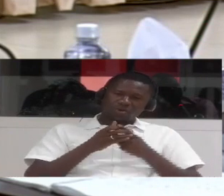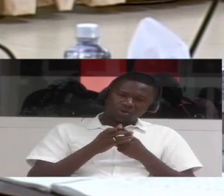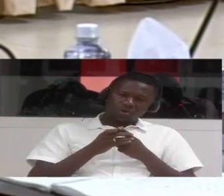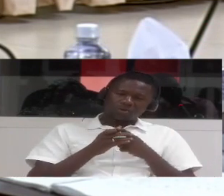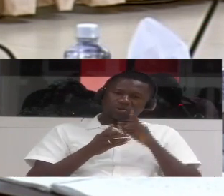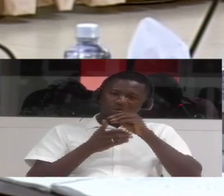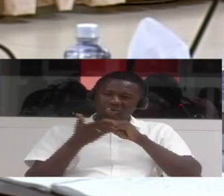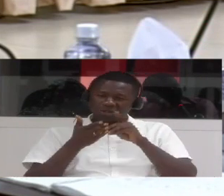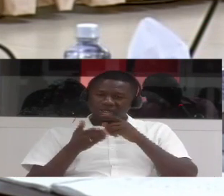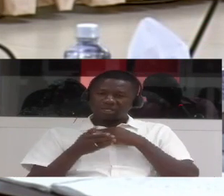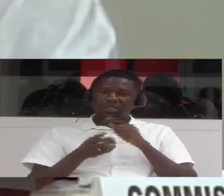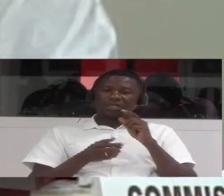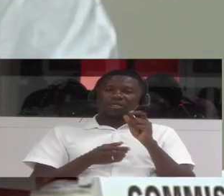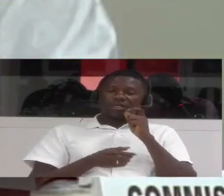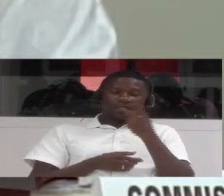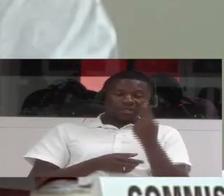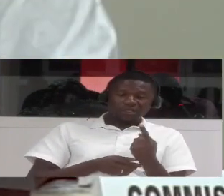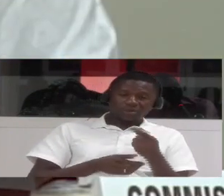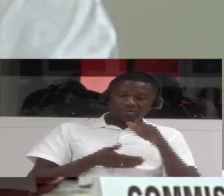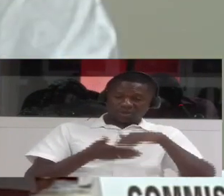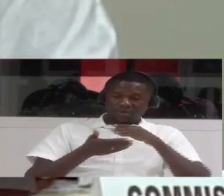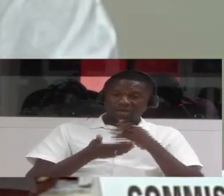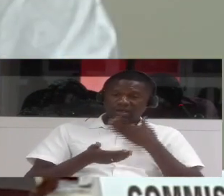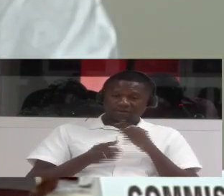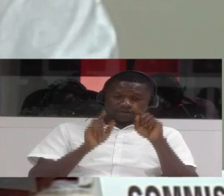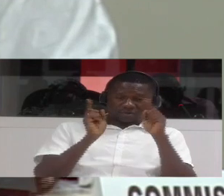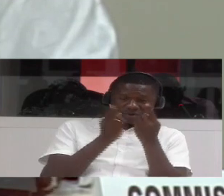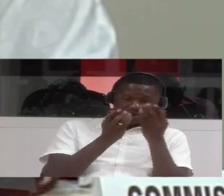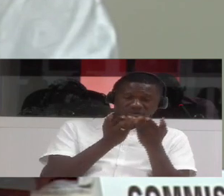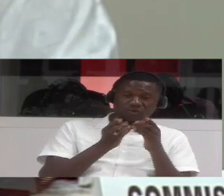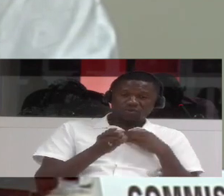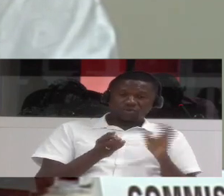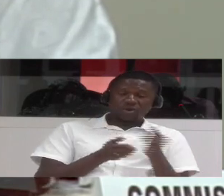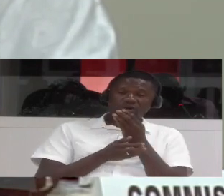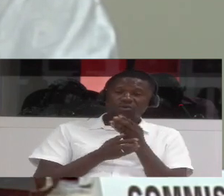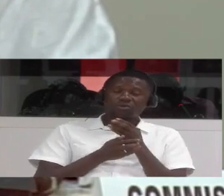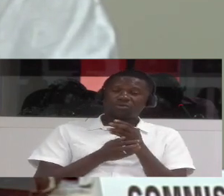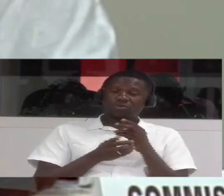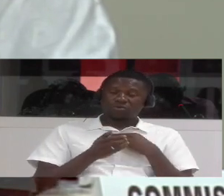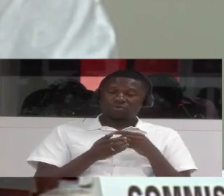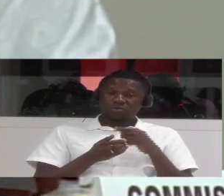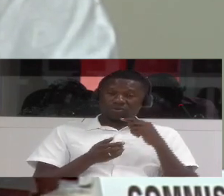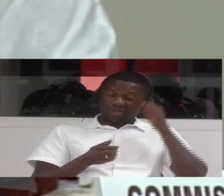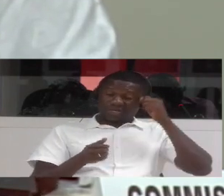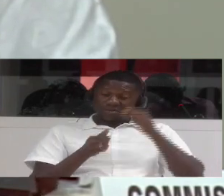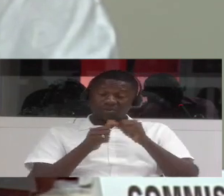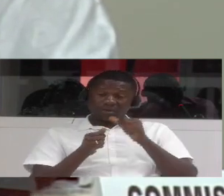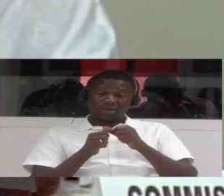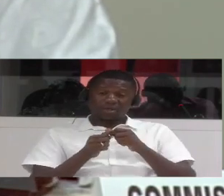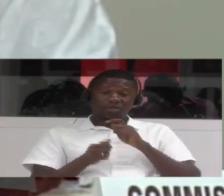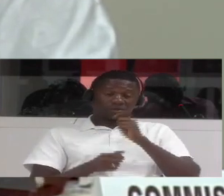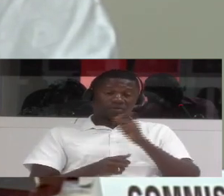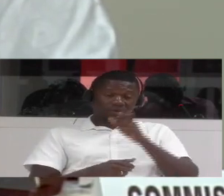each paper has a column which will go out to regularly remind journalists of